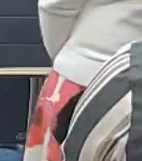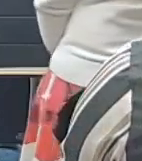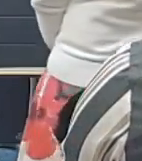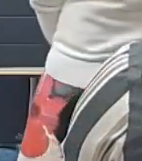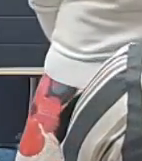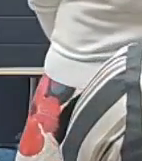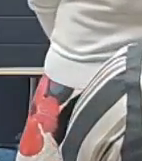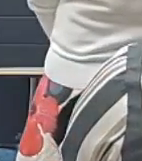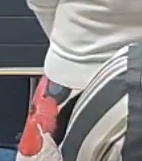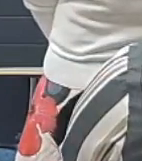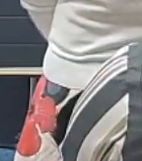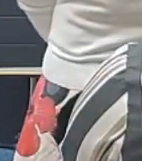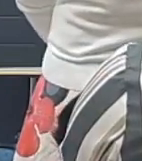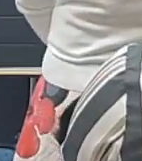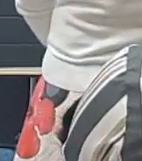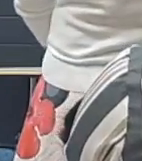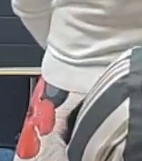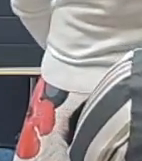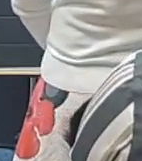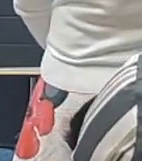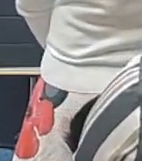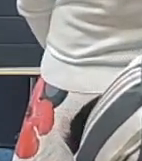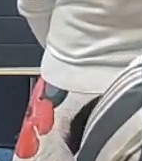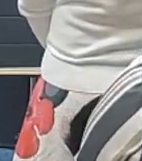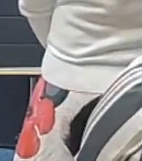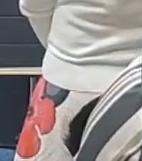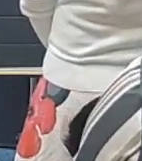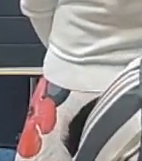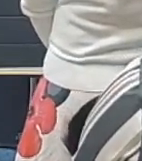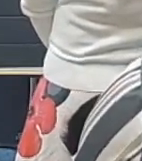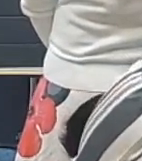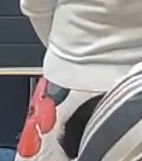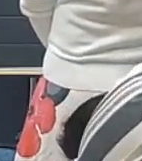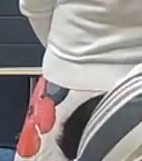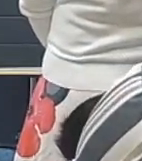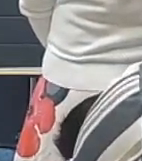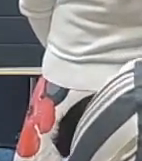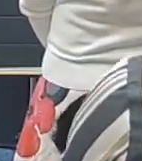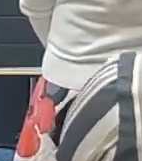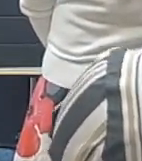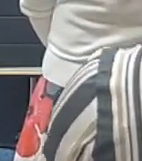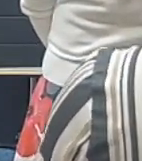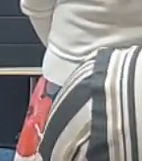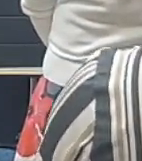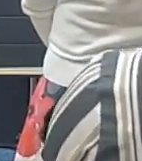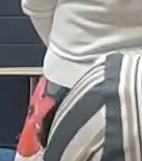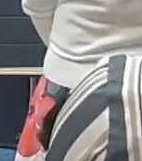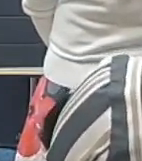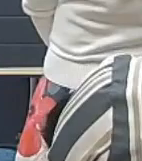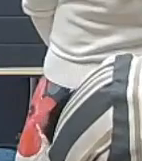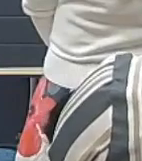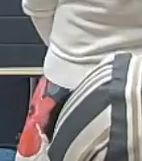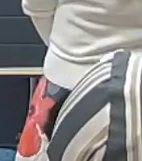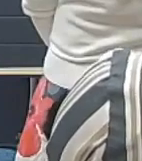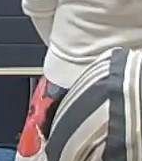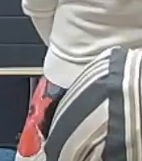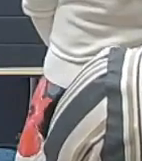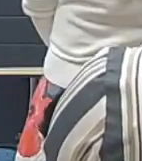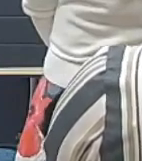Now in the class of the adolescents. Very well. It's a great joy, right? Very well.